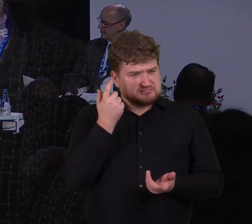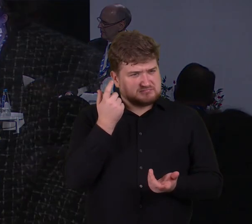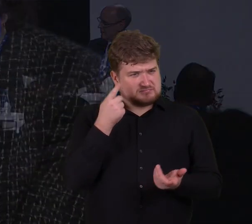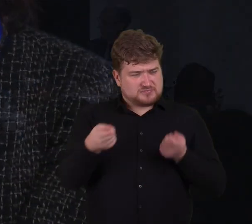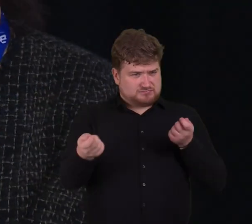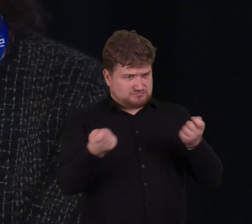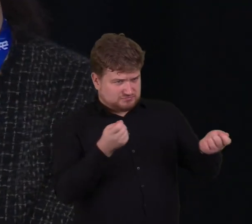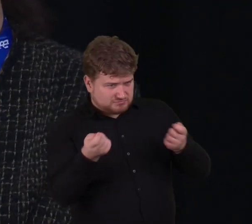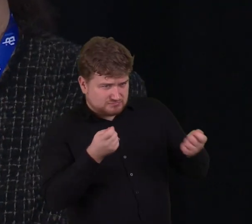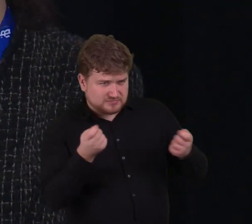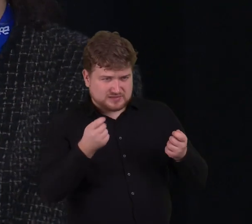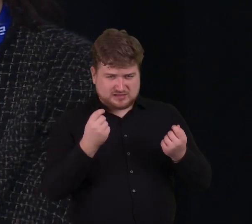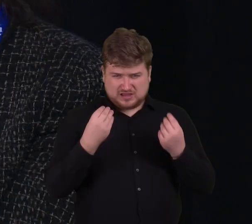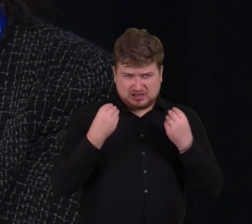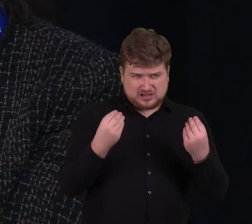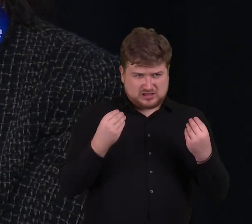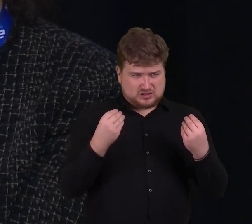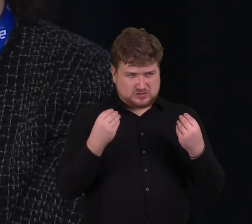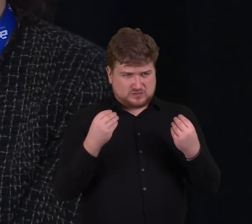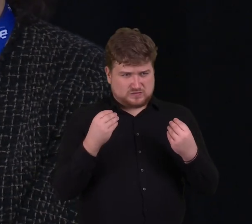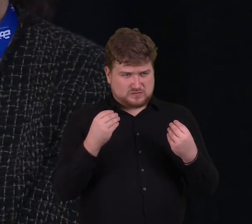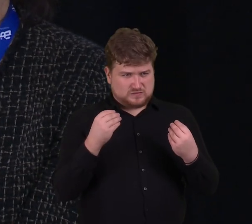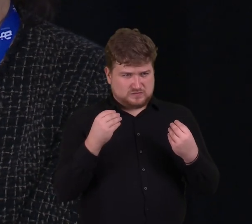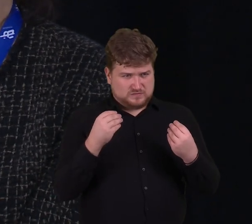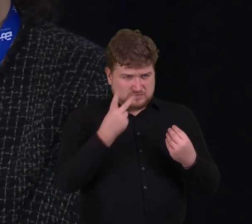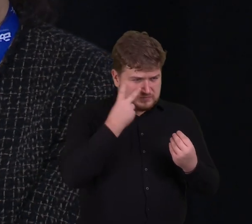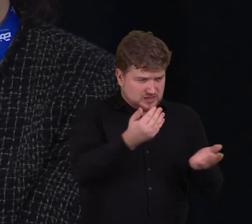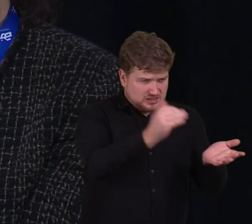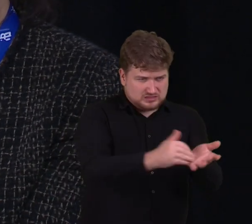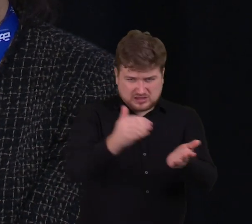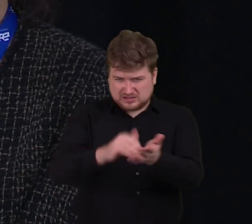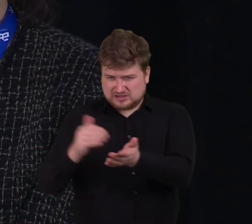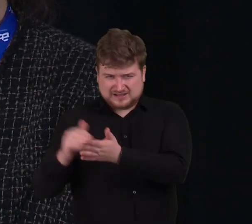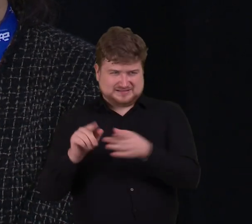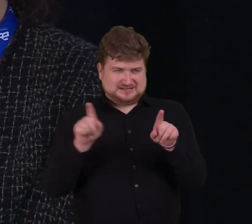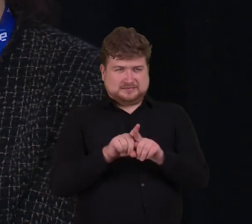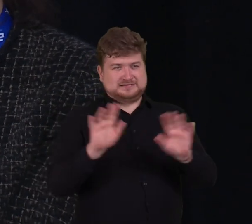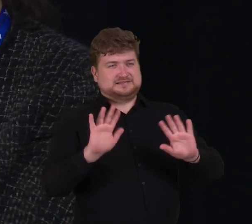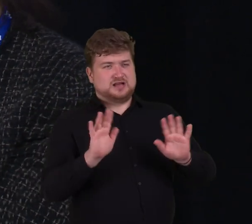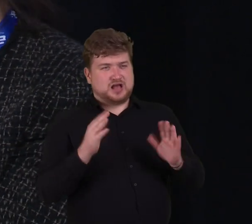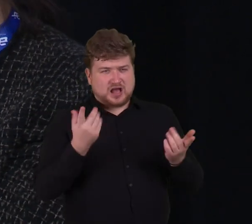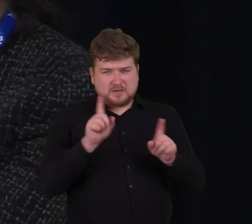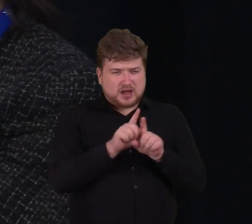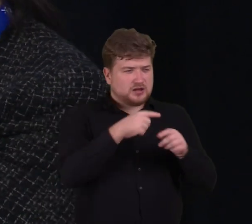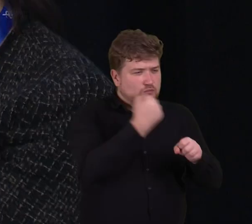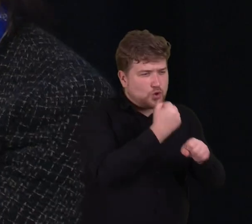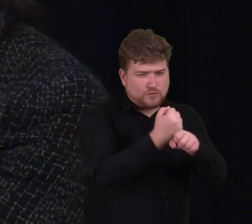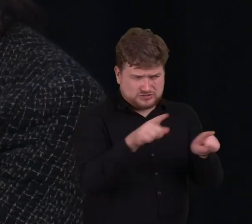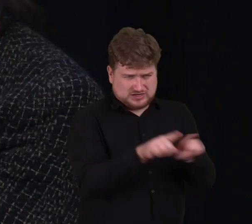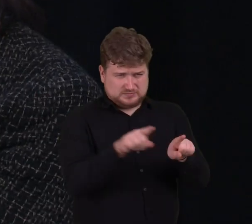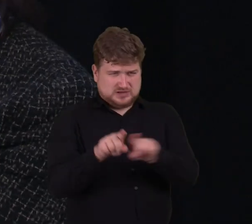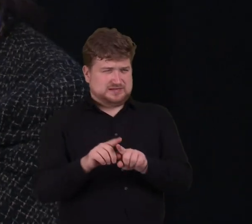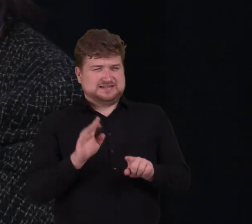have, it's what I called just before the way we implement our